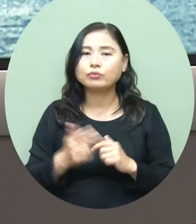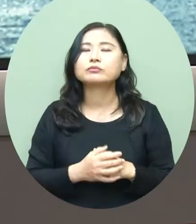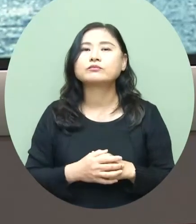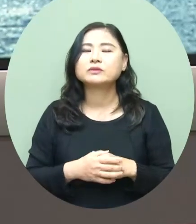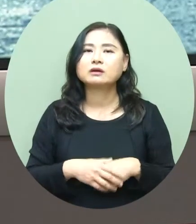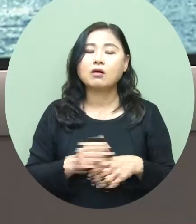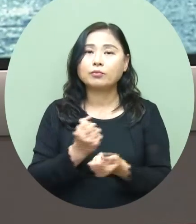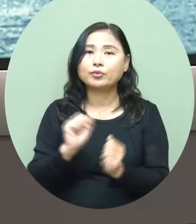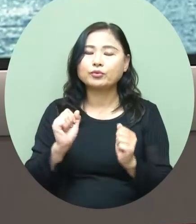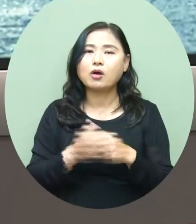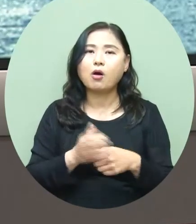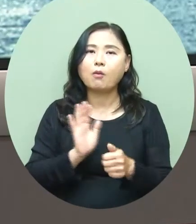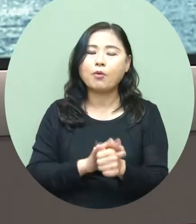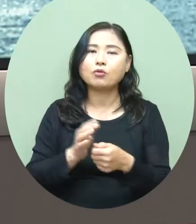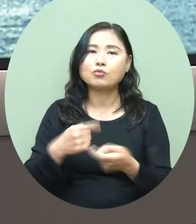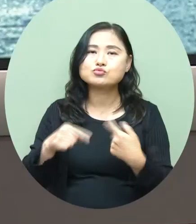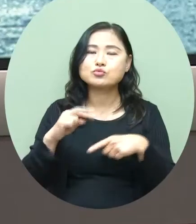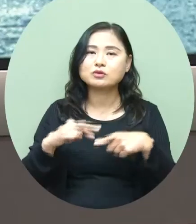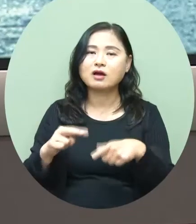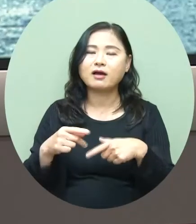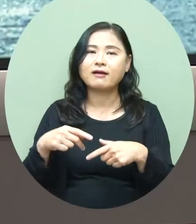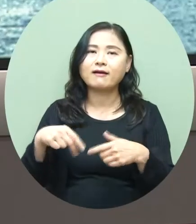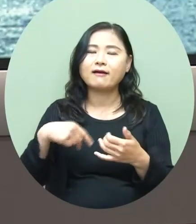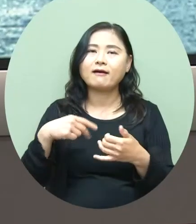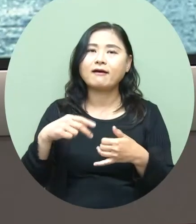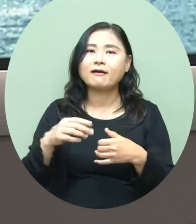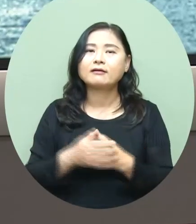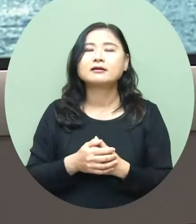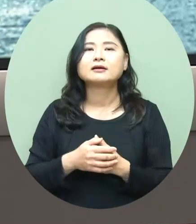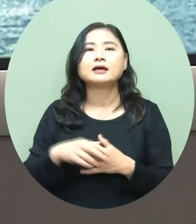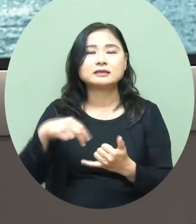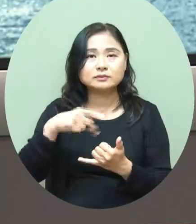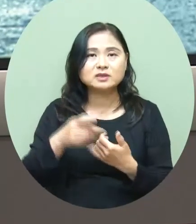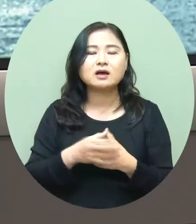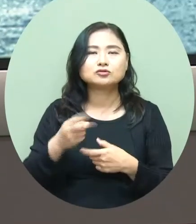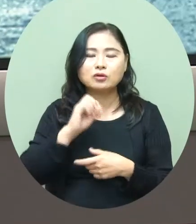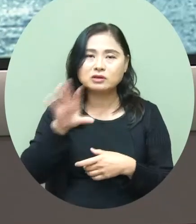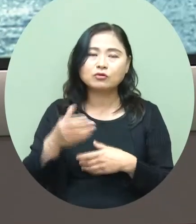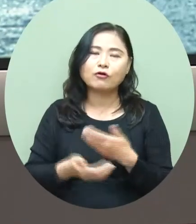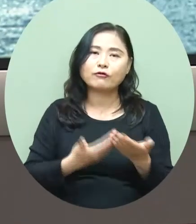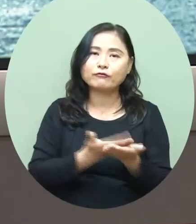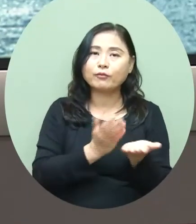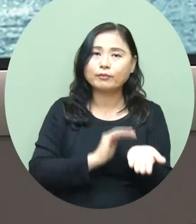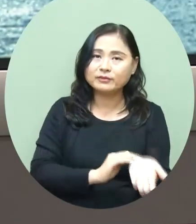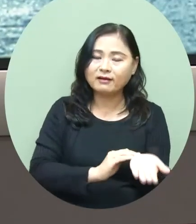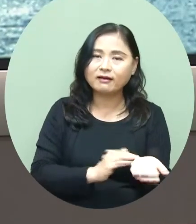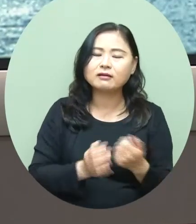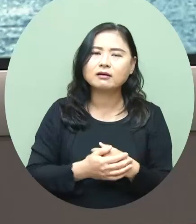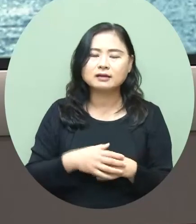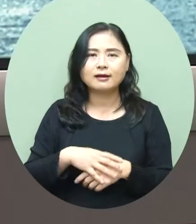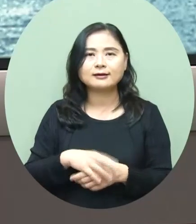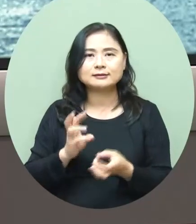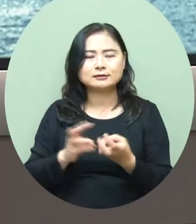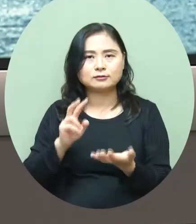was in hospital. And then when he was discharged, he was referred to do an examination, and he was asked to come back for follow-up